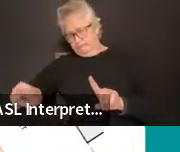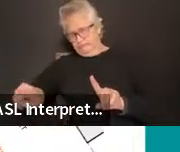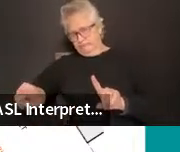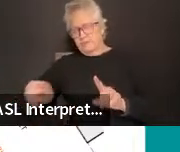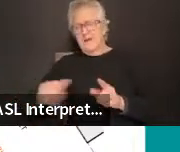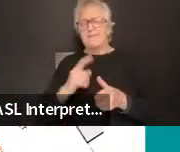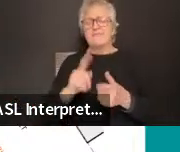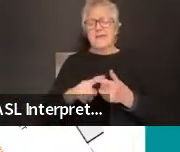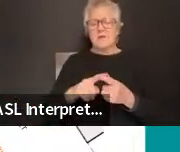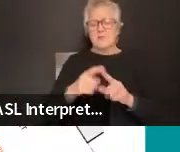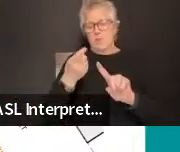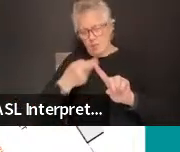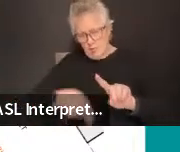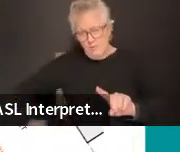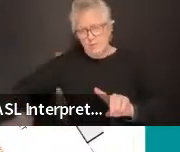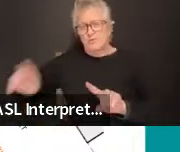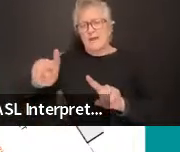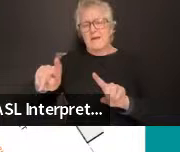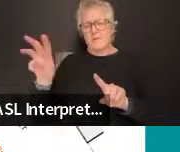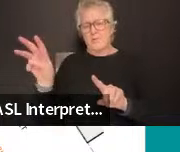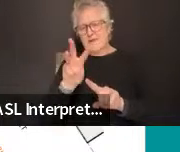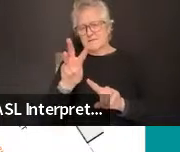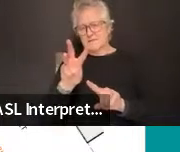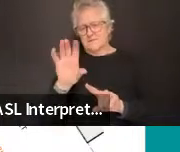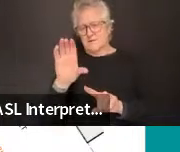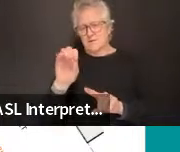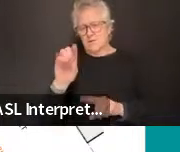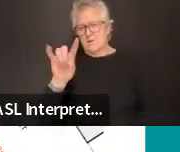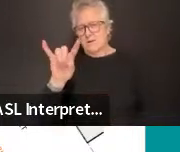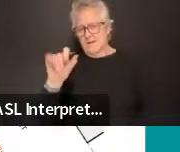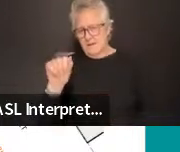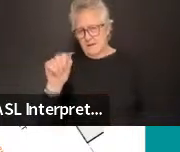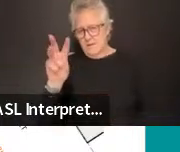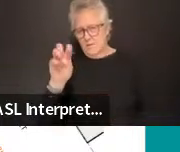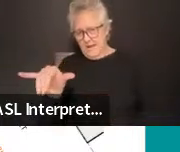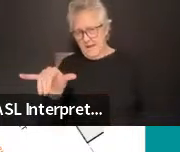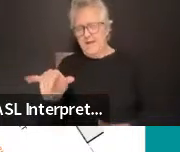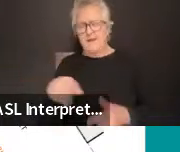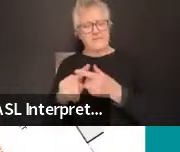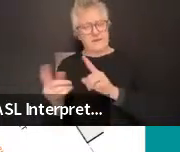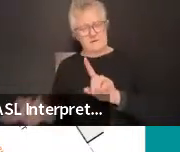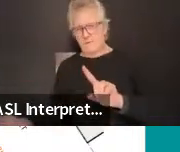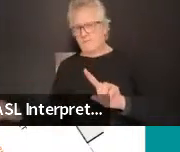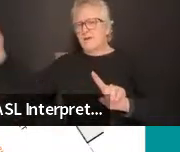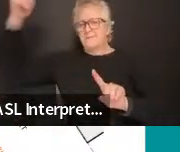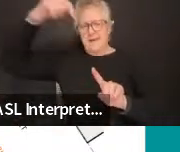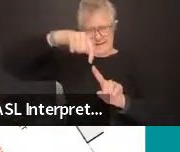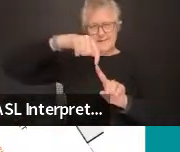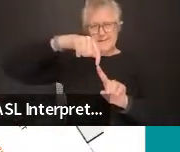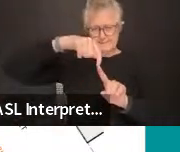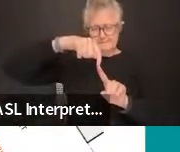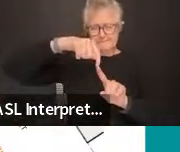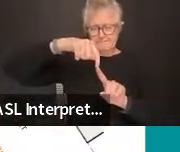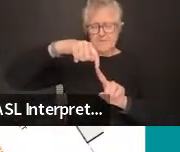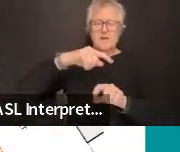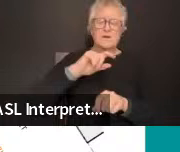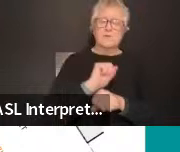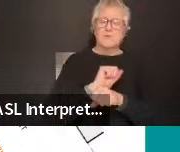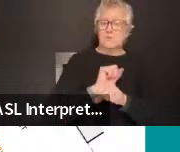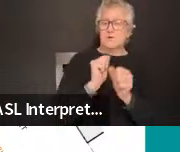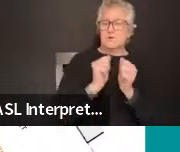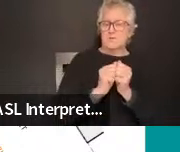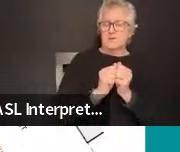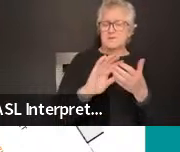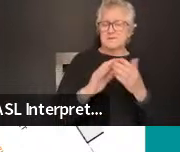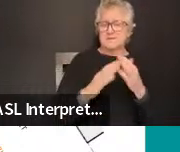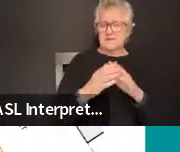Columbia Way and then head back north. So we're working with C-Tran and the city of Vancouver to